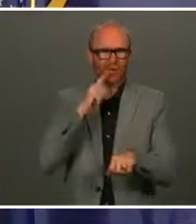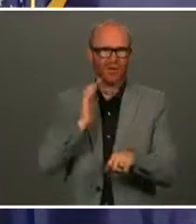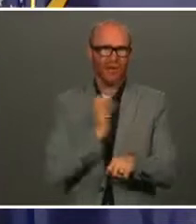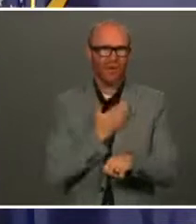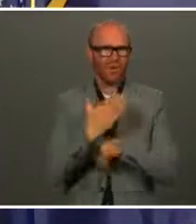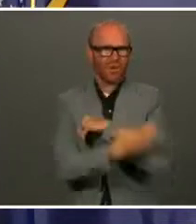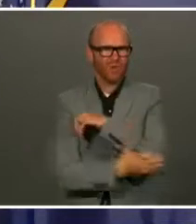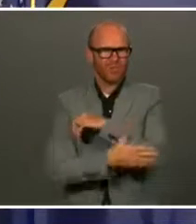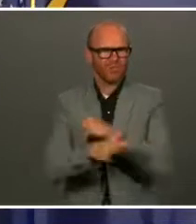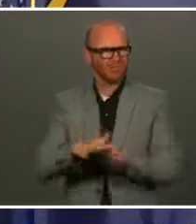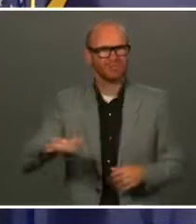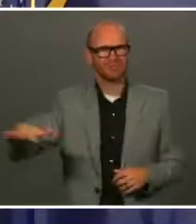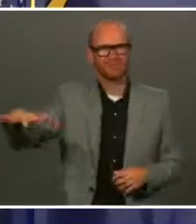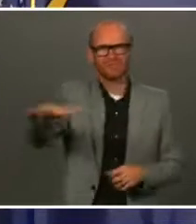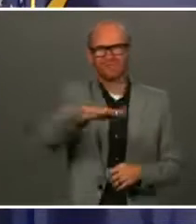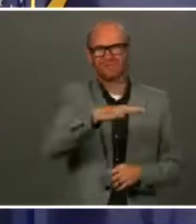know